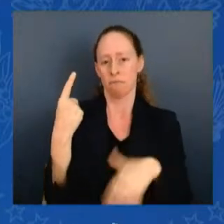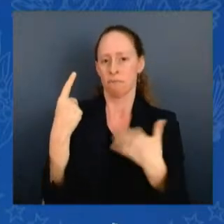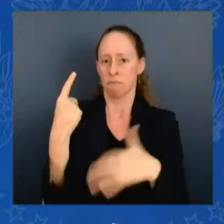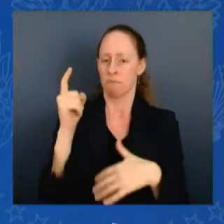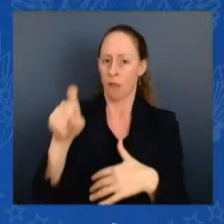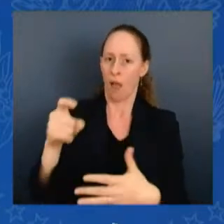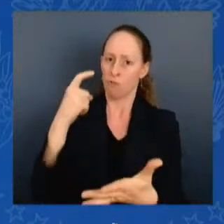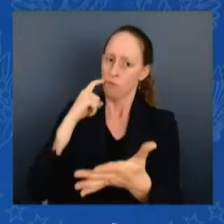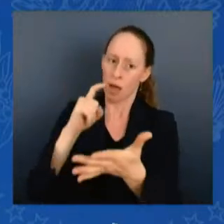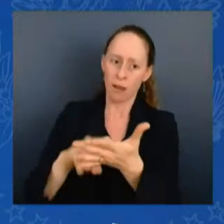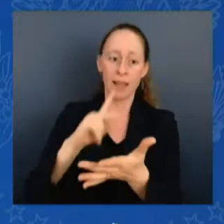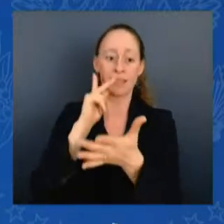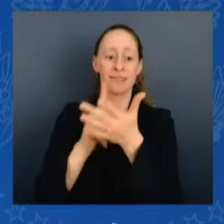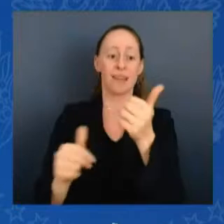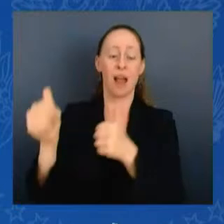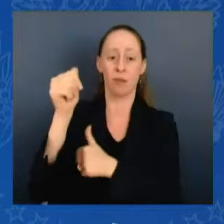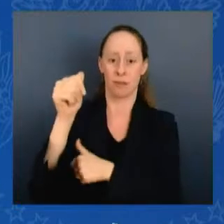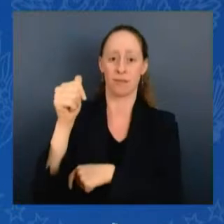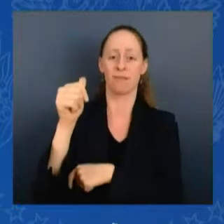forward?